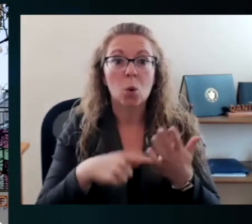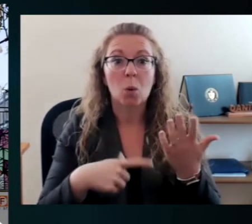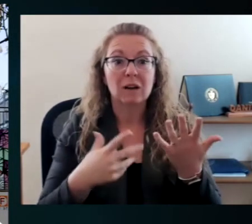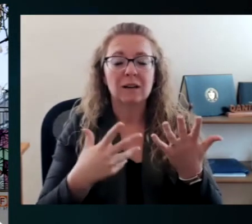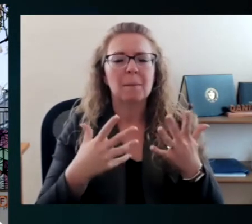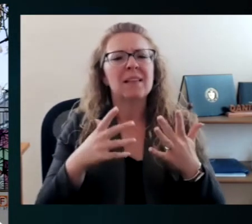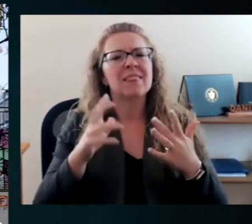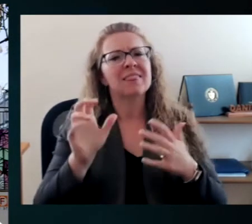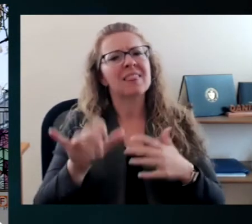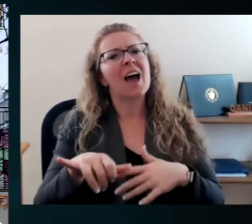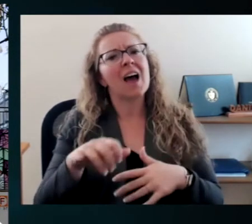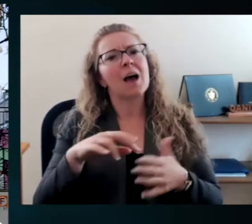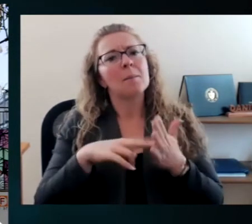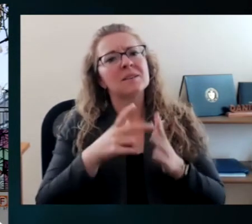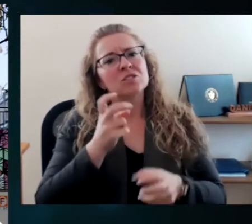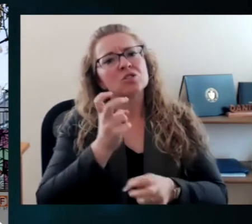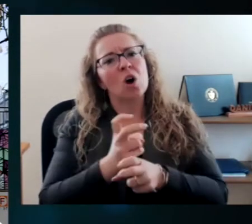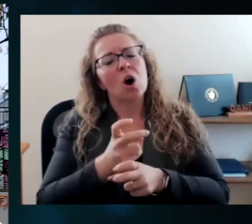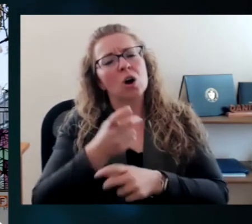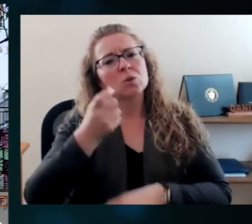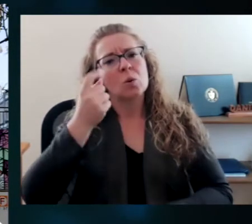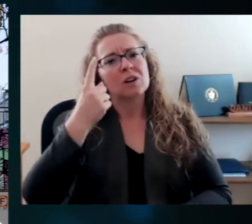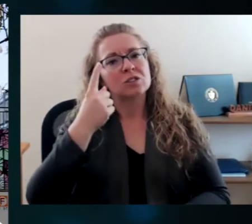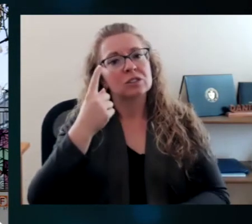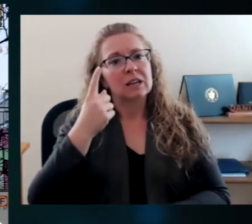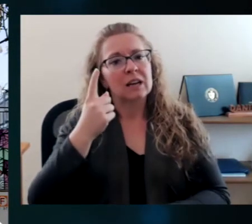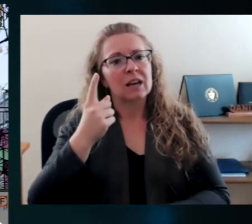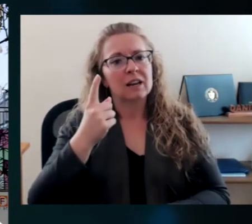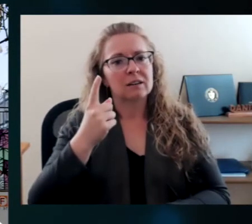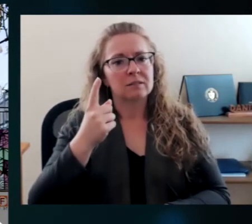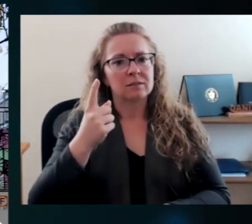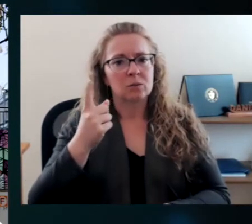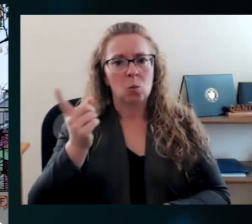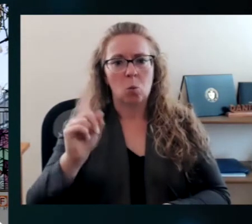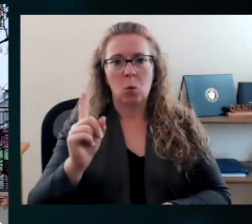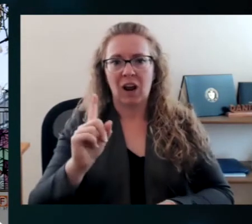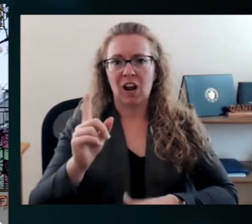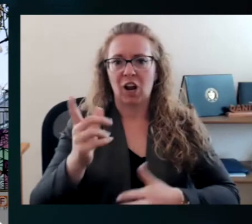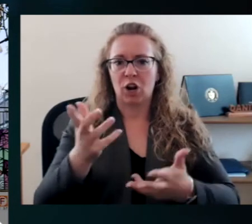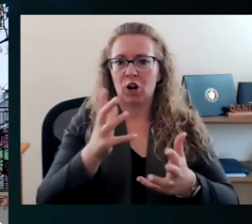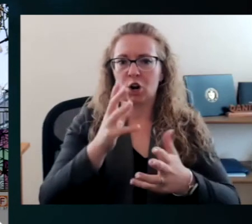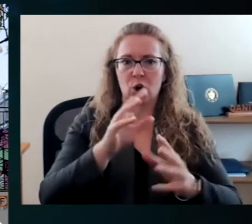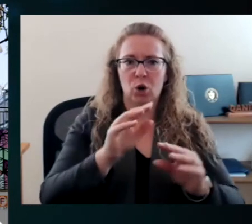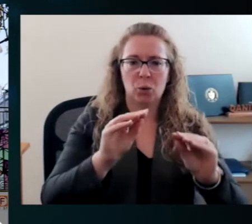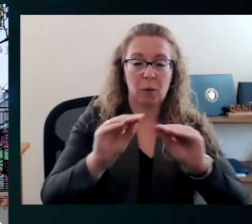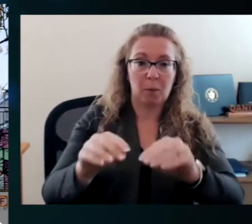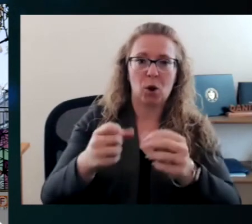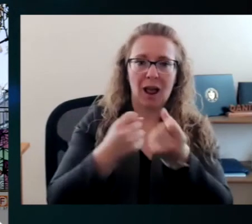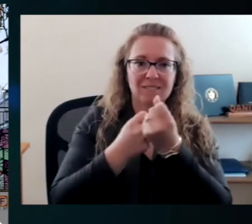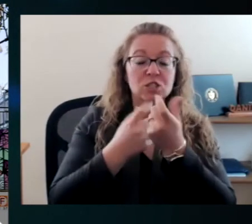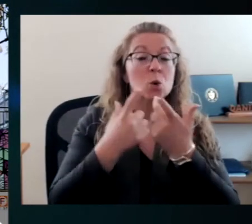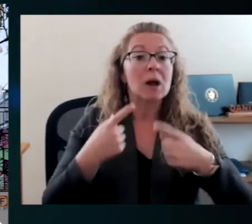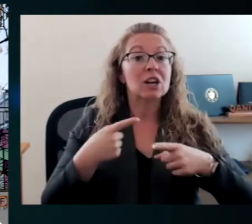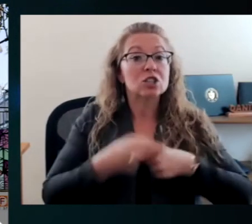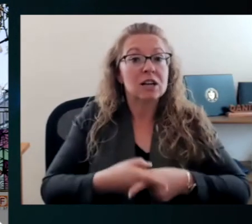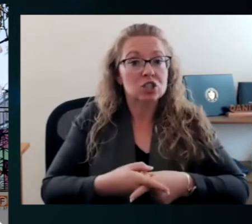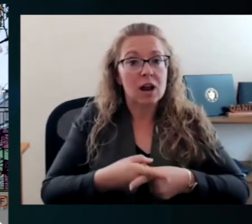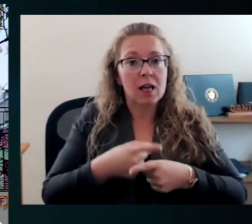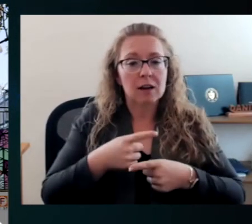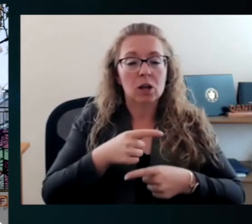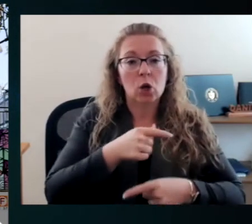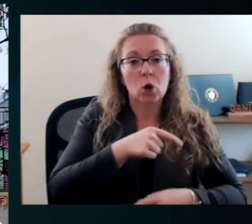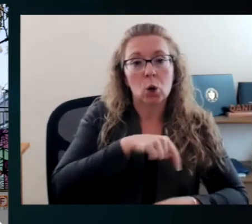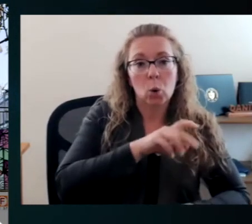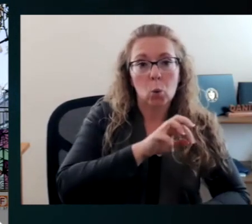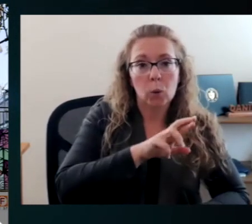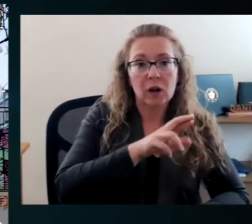hard to understand where advocacy needs to lie, right? So I mean, thinking about intersectionality, right? Queer women of color, trans women